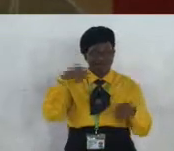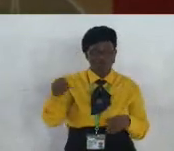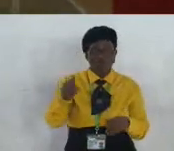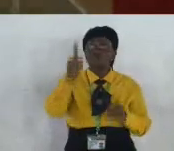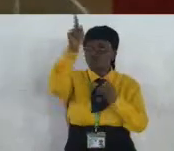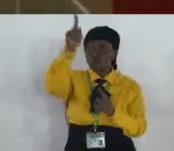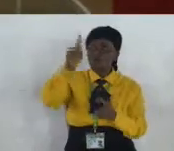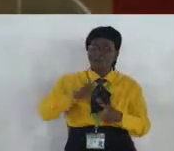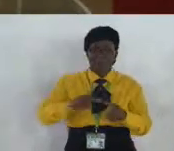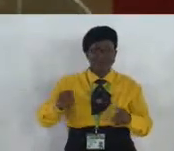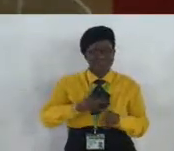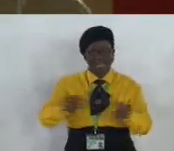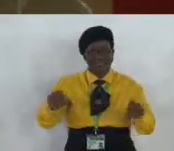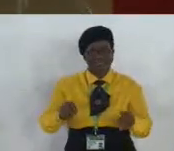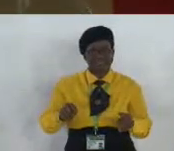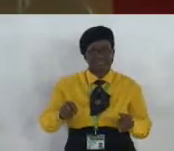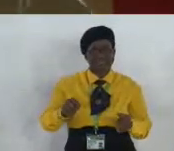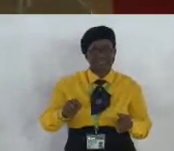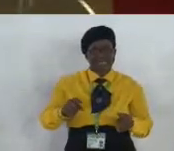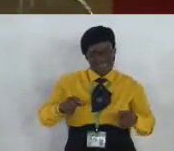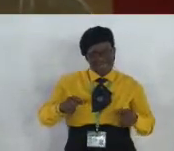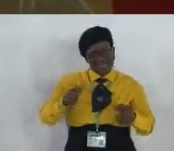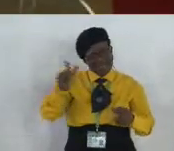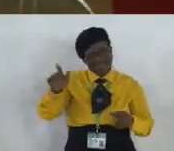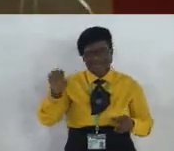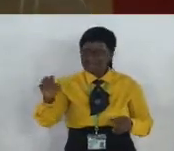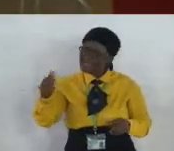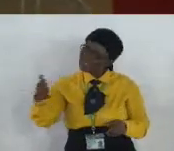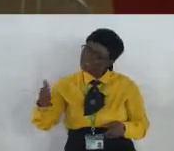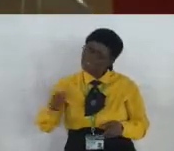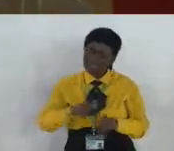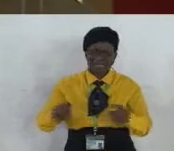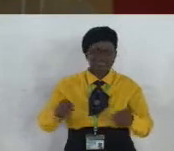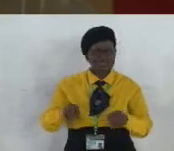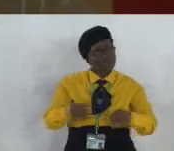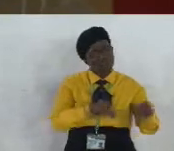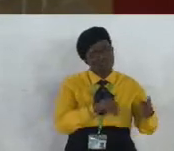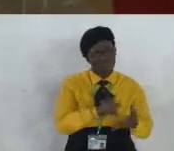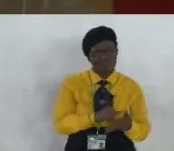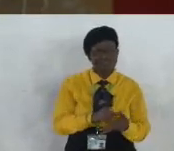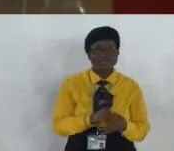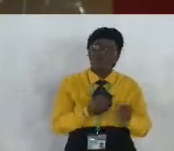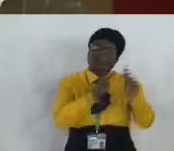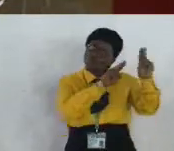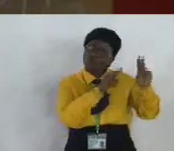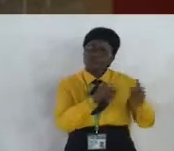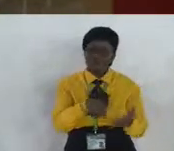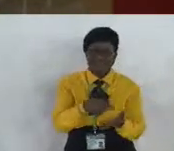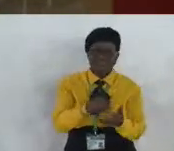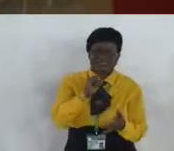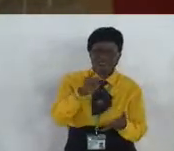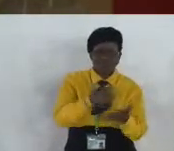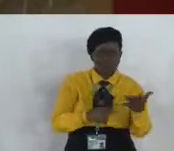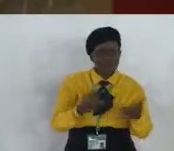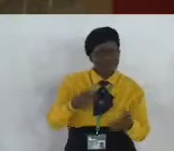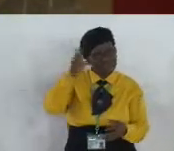move the legs. Hey, look, this is what the devil has done.